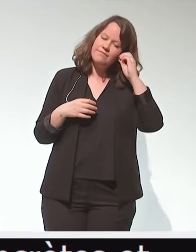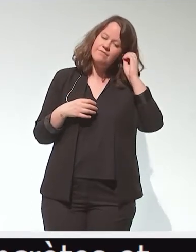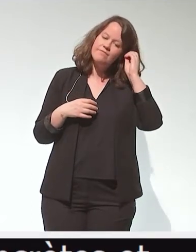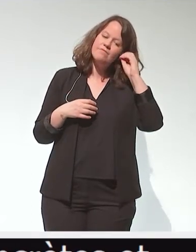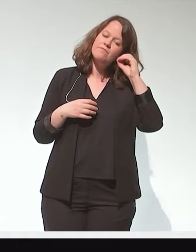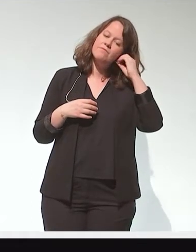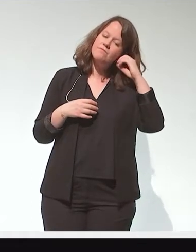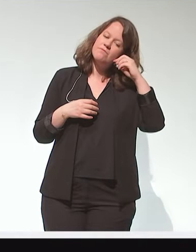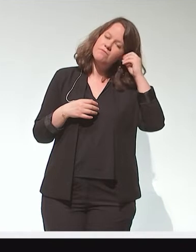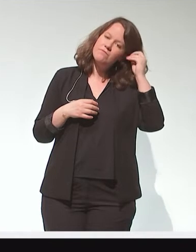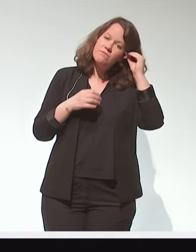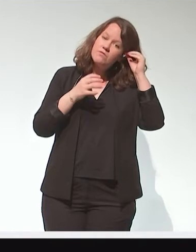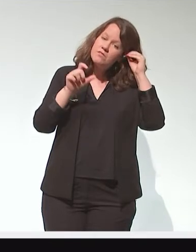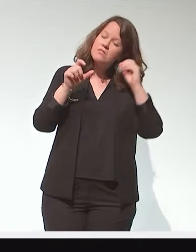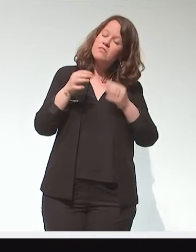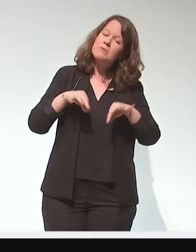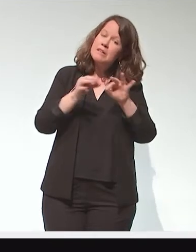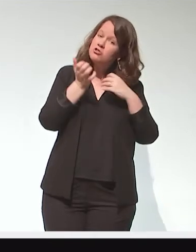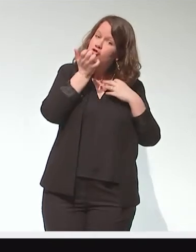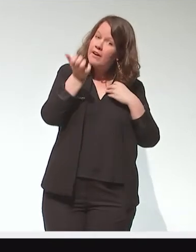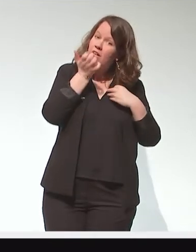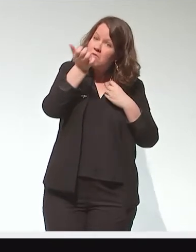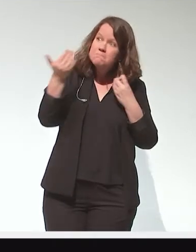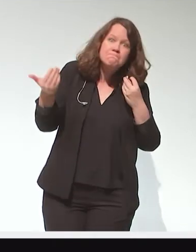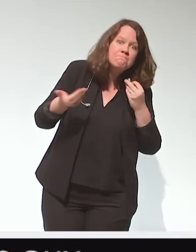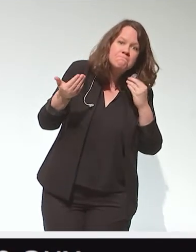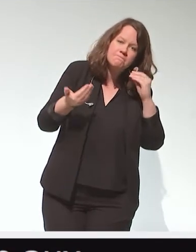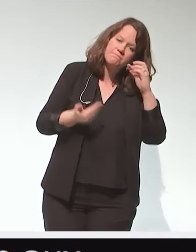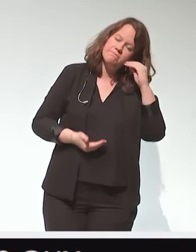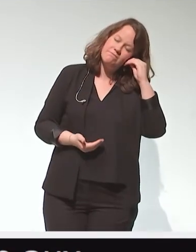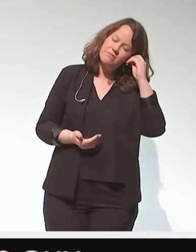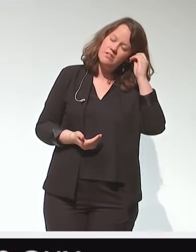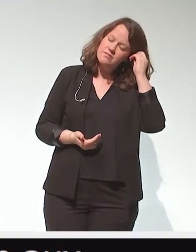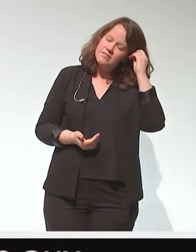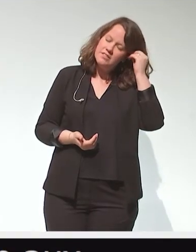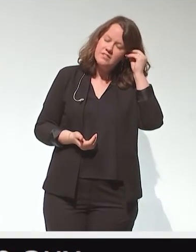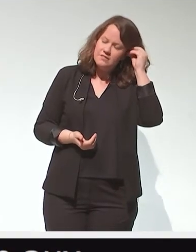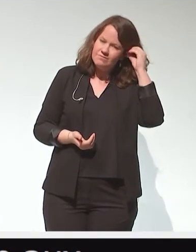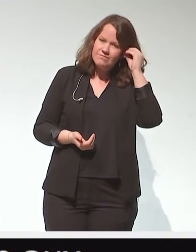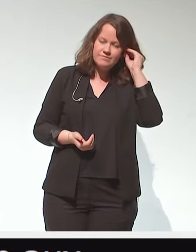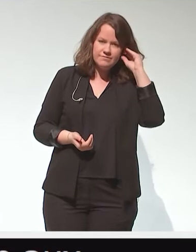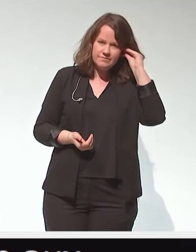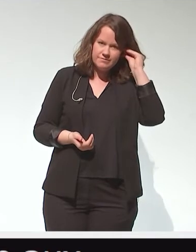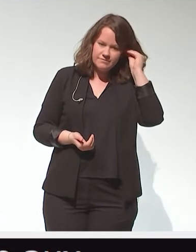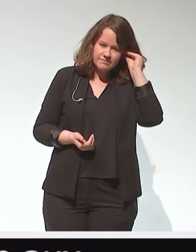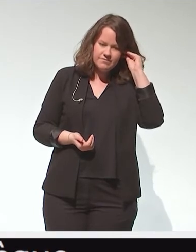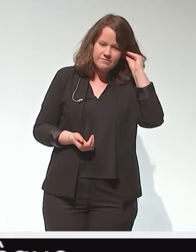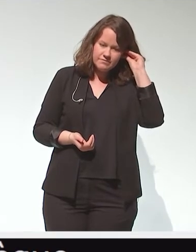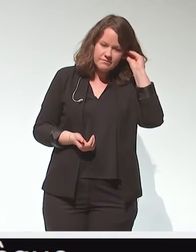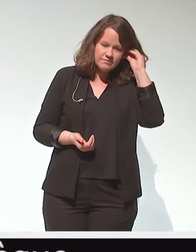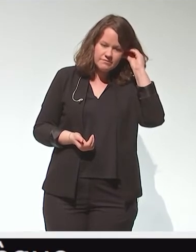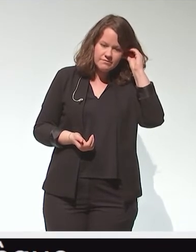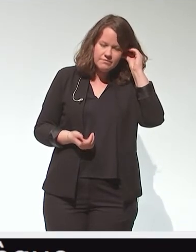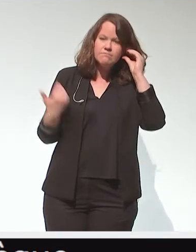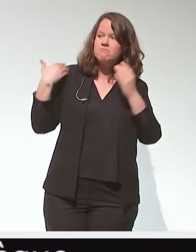A beautiful program for all EU member states. What about the Czech Republic? So what have you done lately in terms of initiatives? Or maybe you'd like to simply